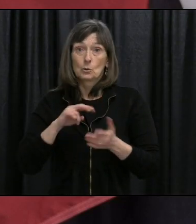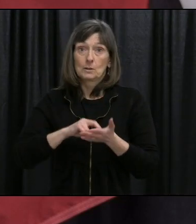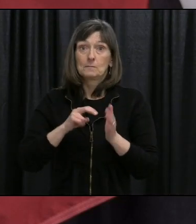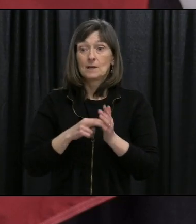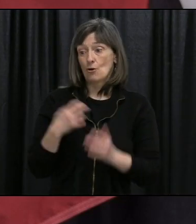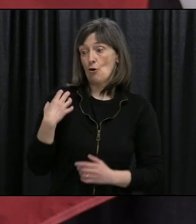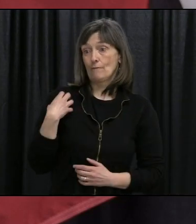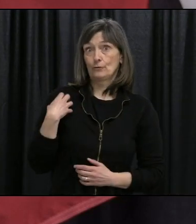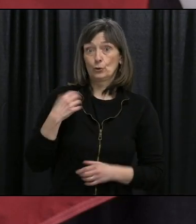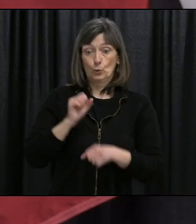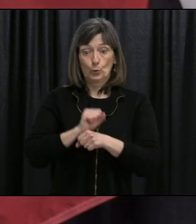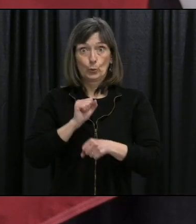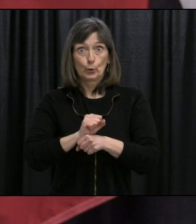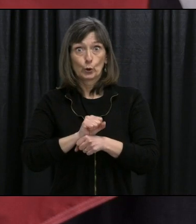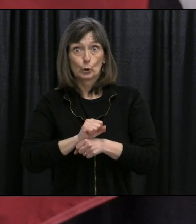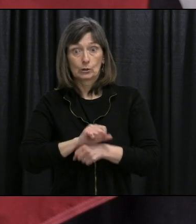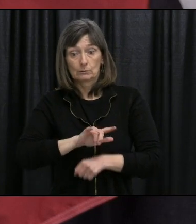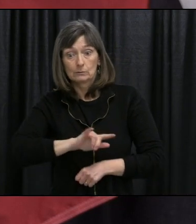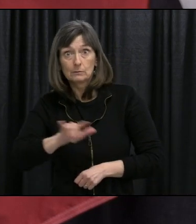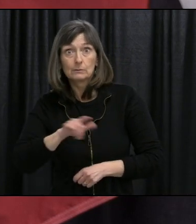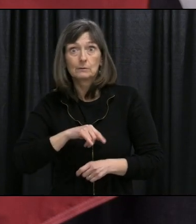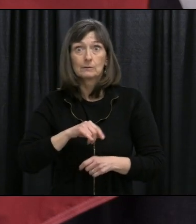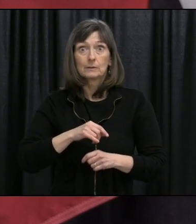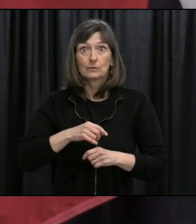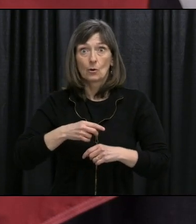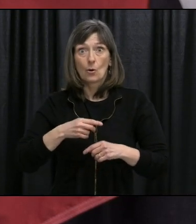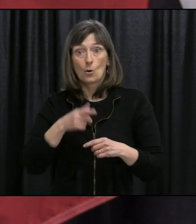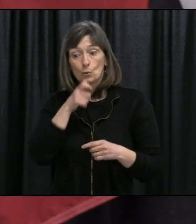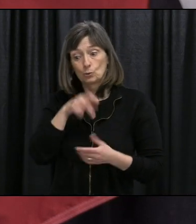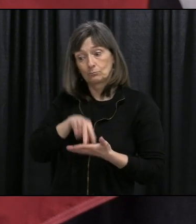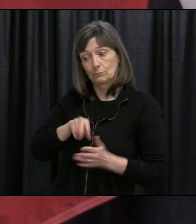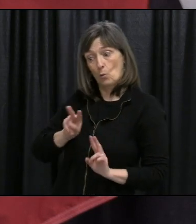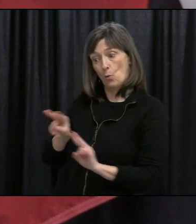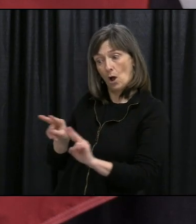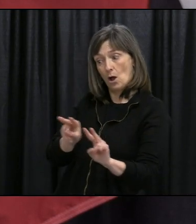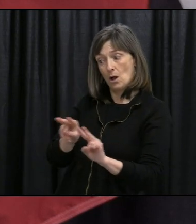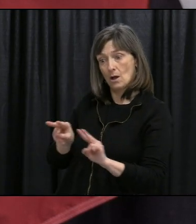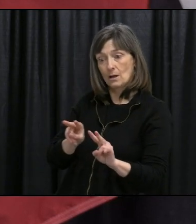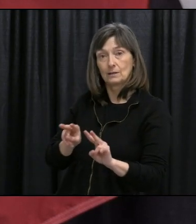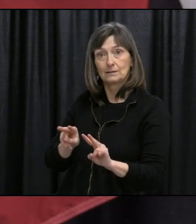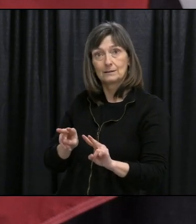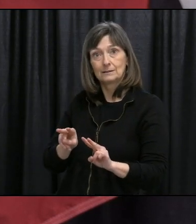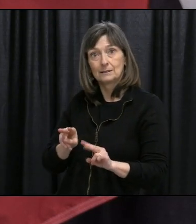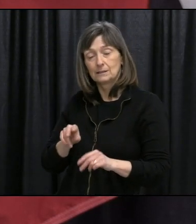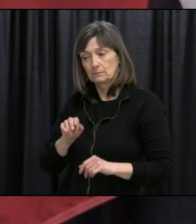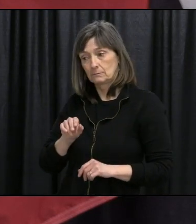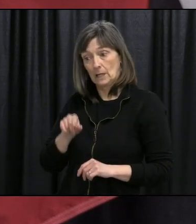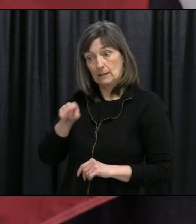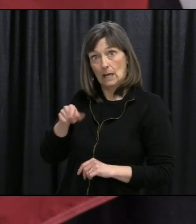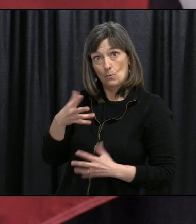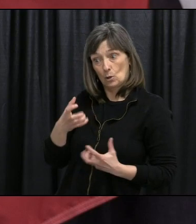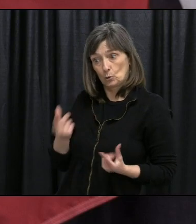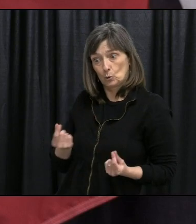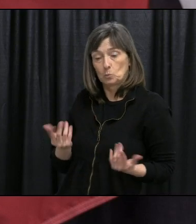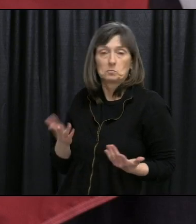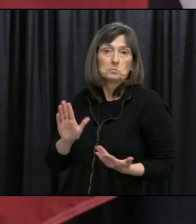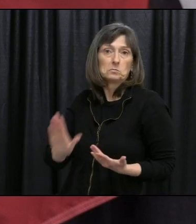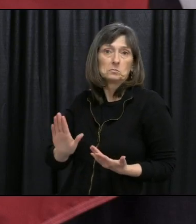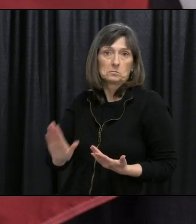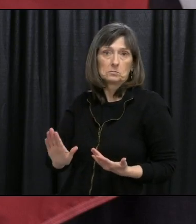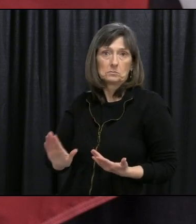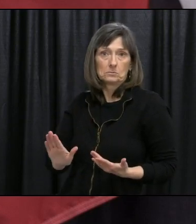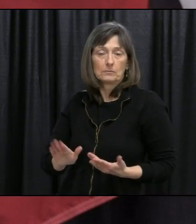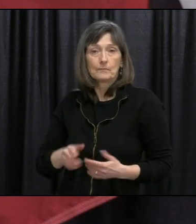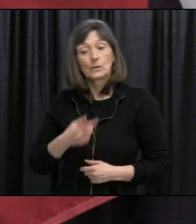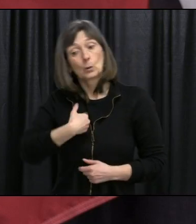officers, they want to utilize and take advantage of that option, that enforcement ability is there right now. For us as a province, we